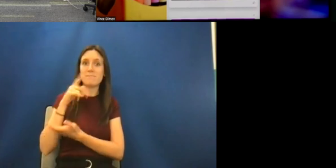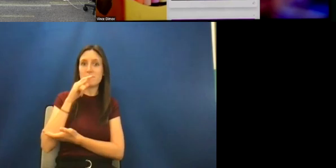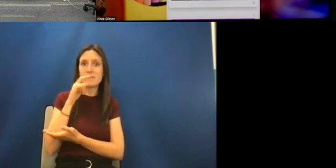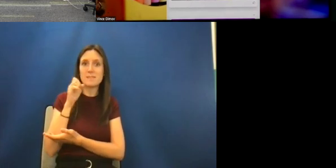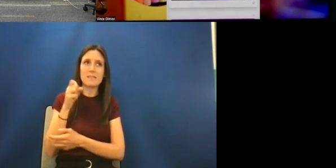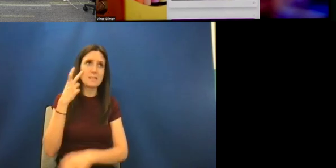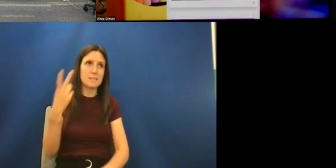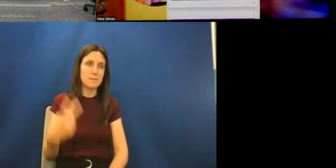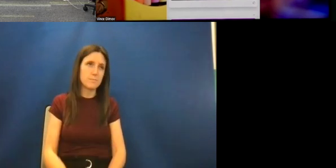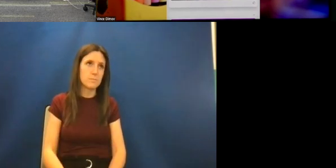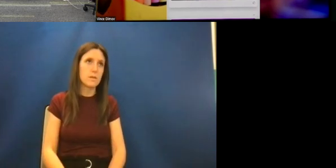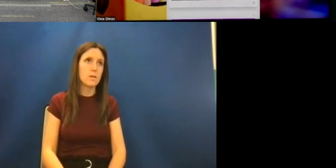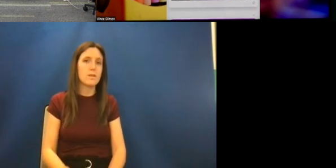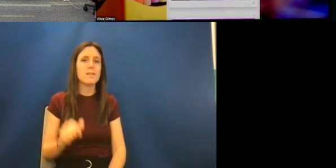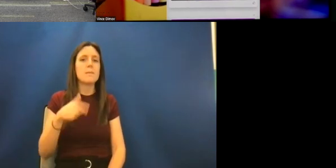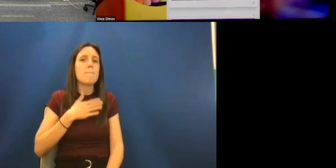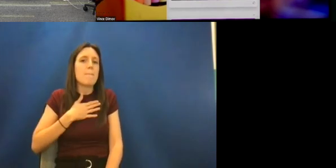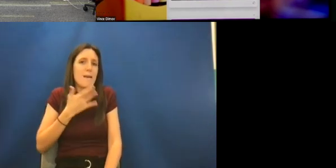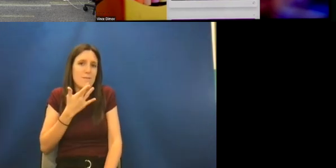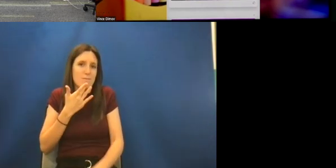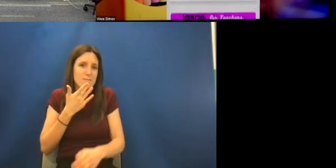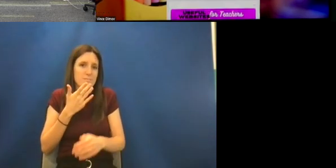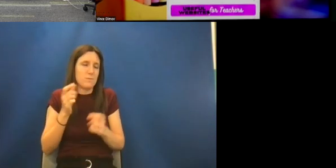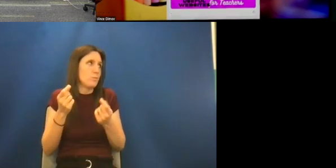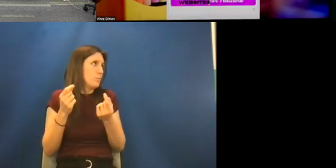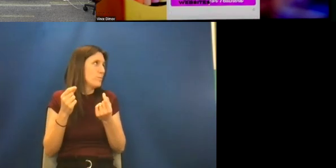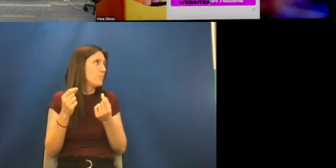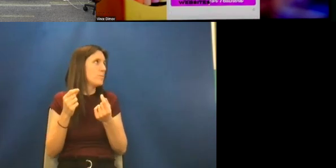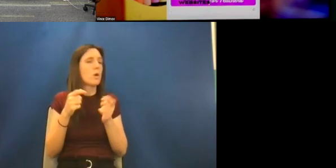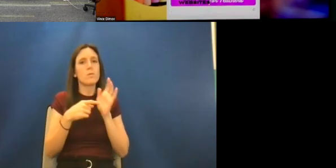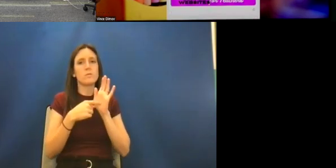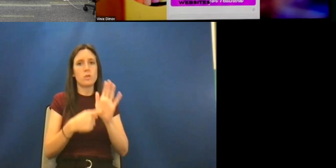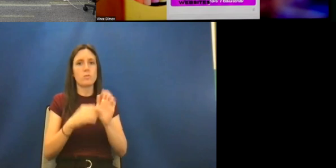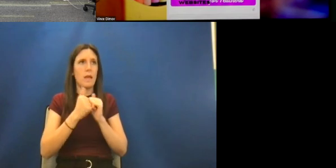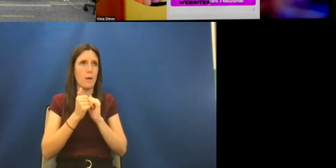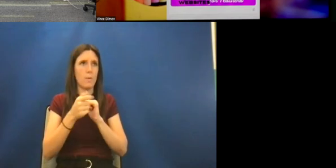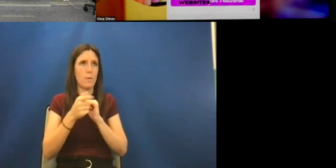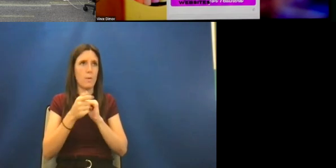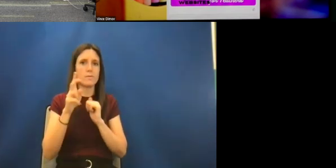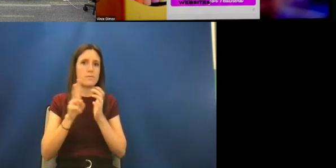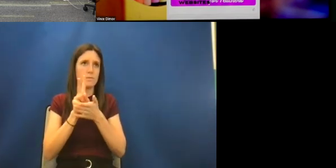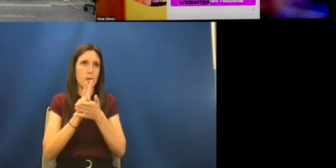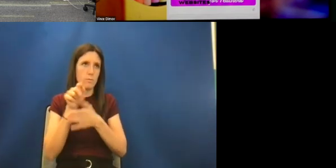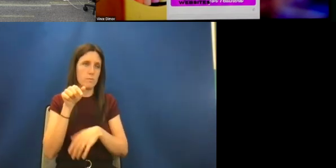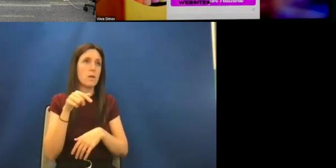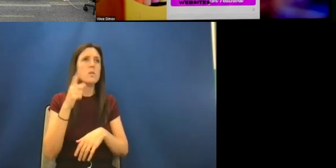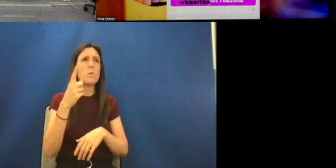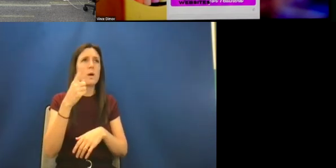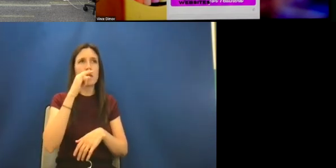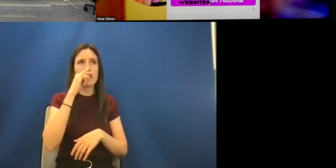together or whatever. This is my favorite thing to do. So here's your little video of how to. This